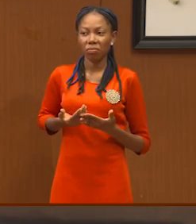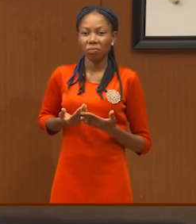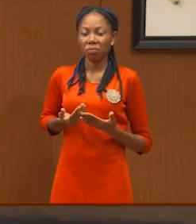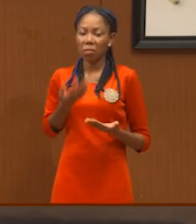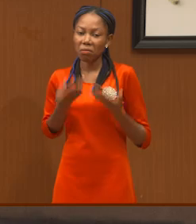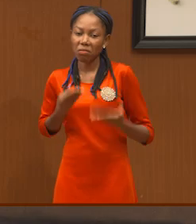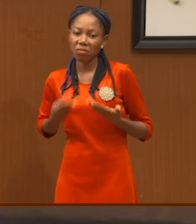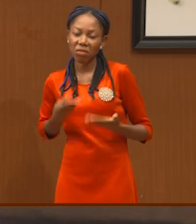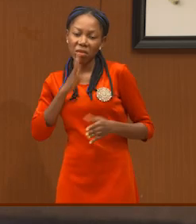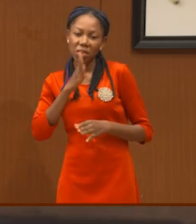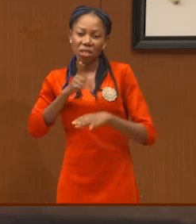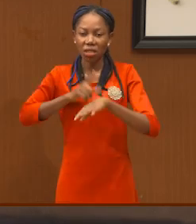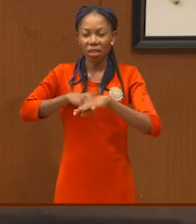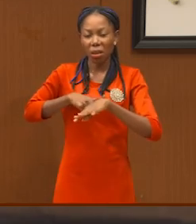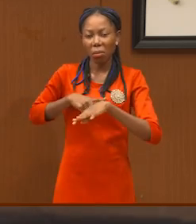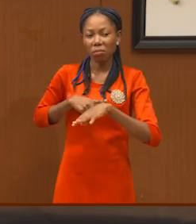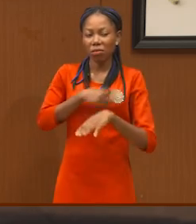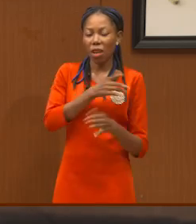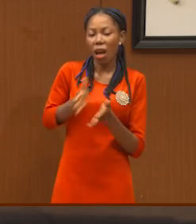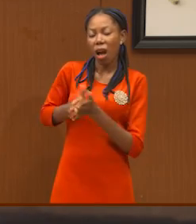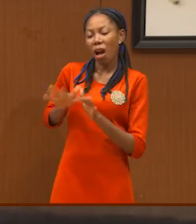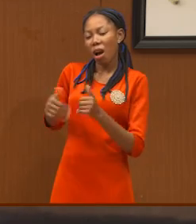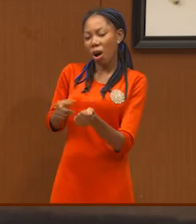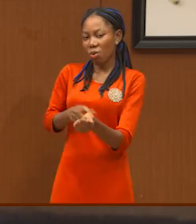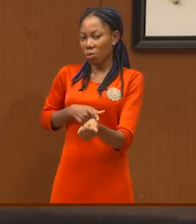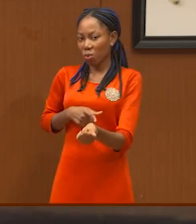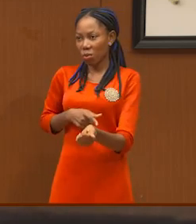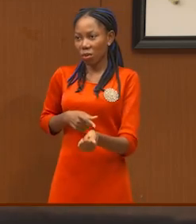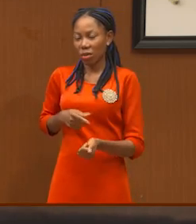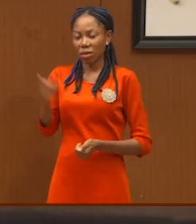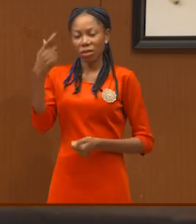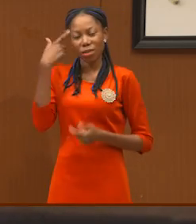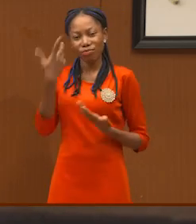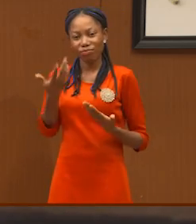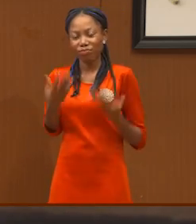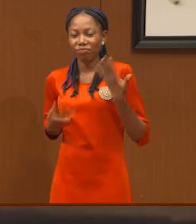time? How long? Maybe in the next 3 months.